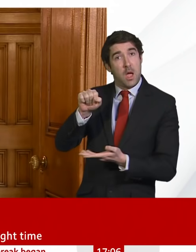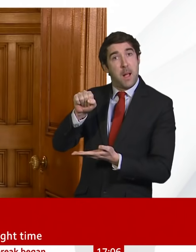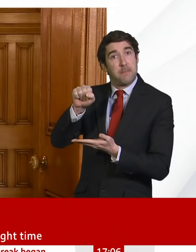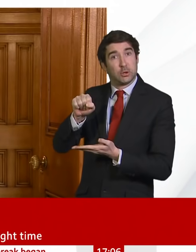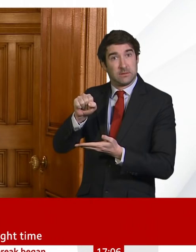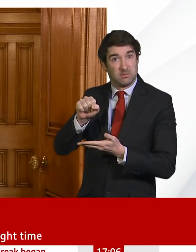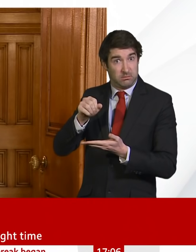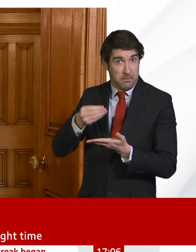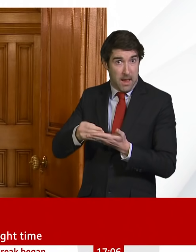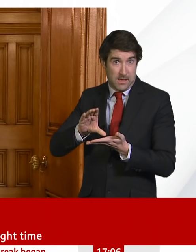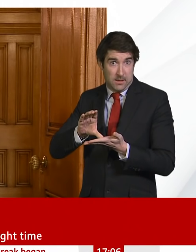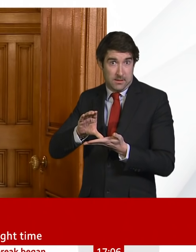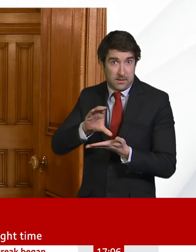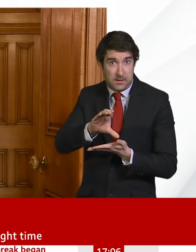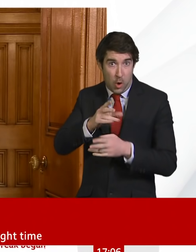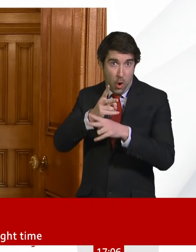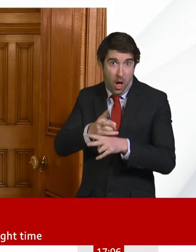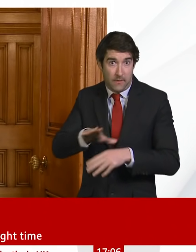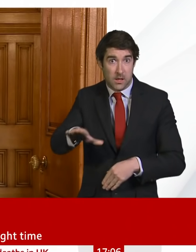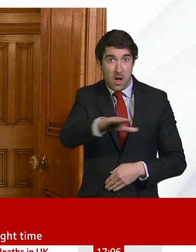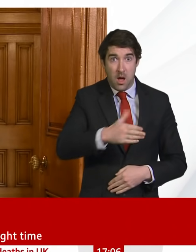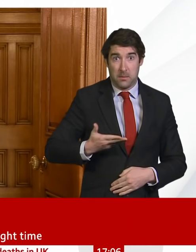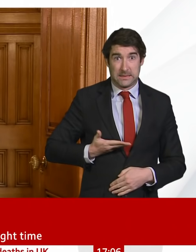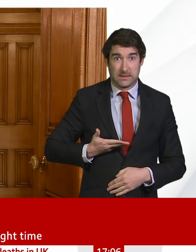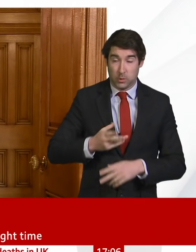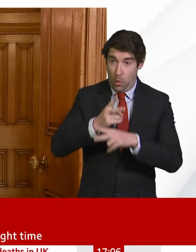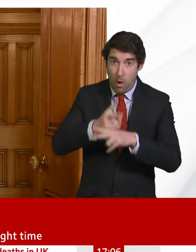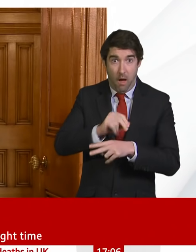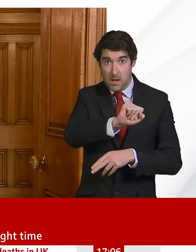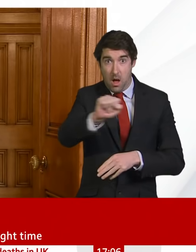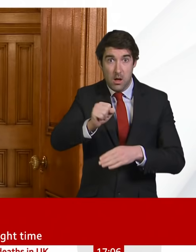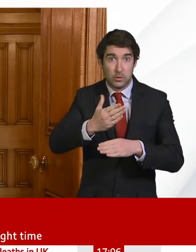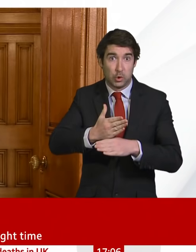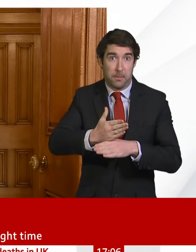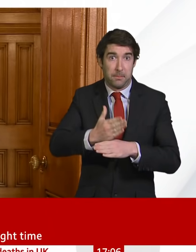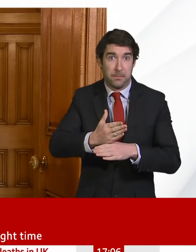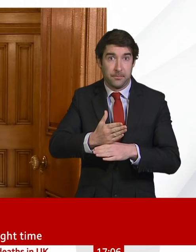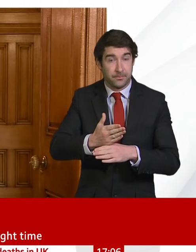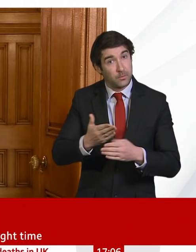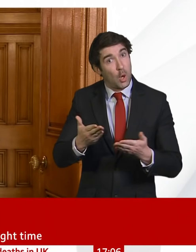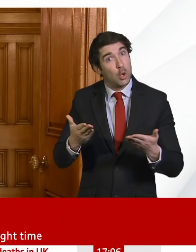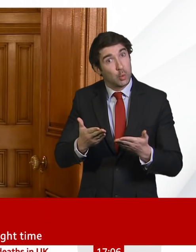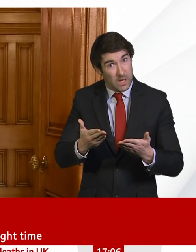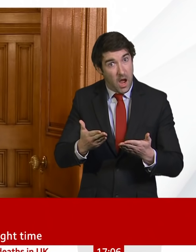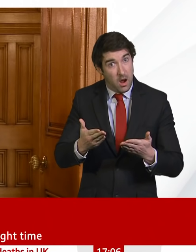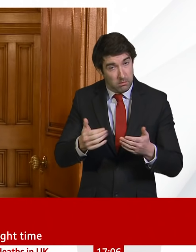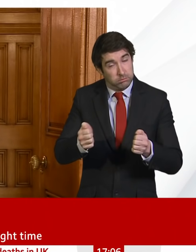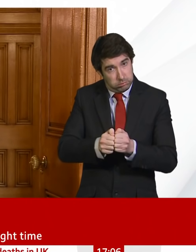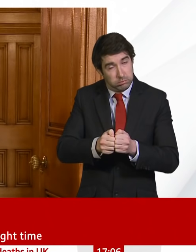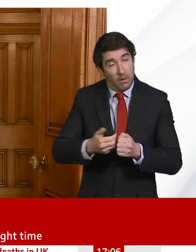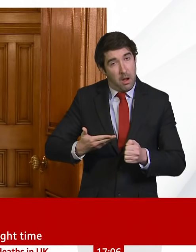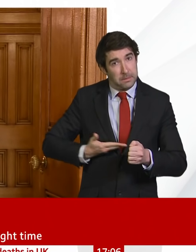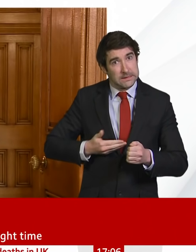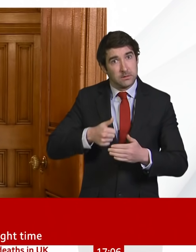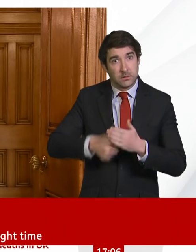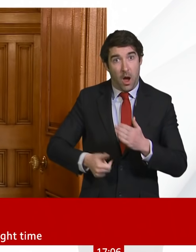and protect the economy. From today, businesses will start benefiting from £22 billion in the